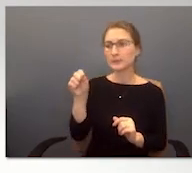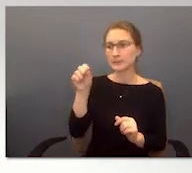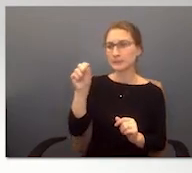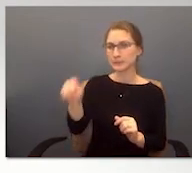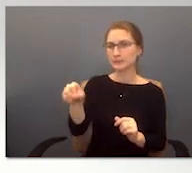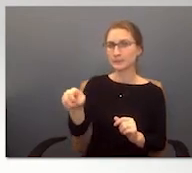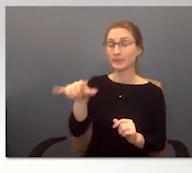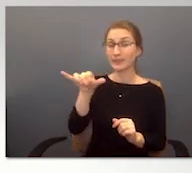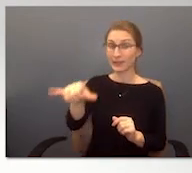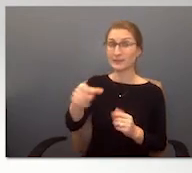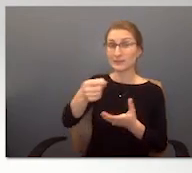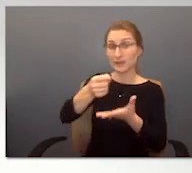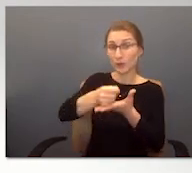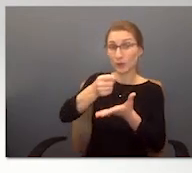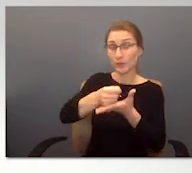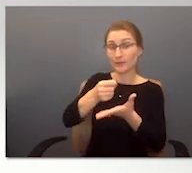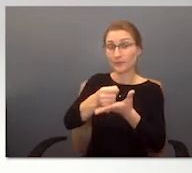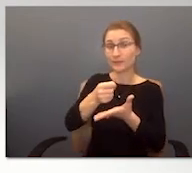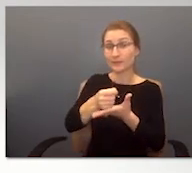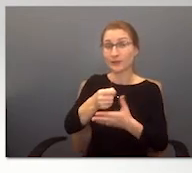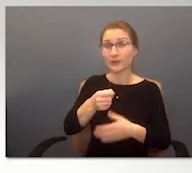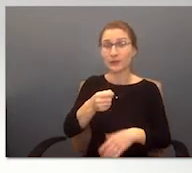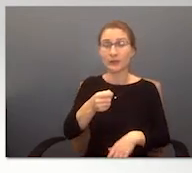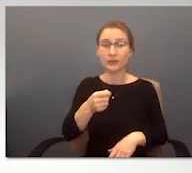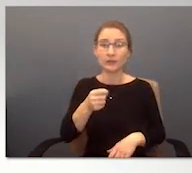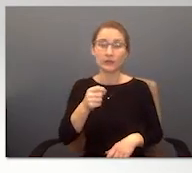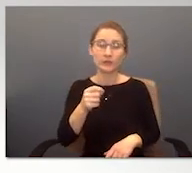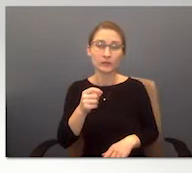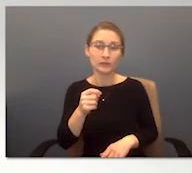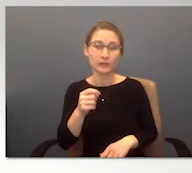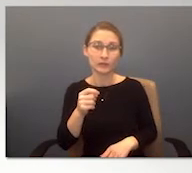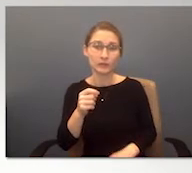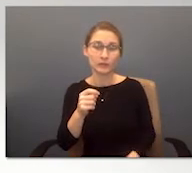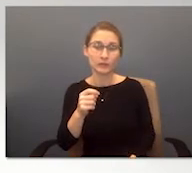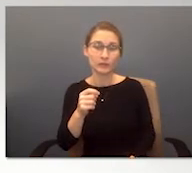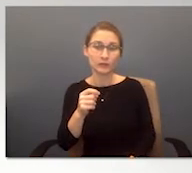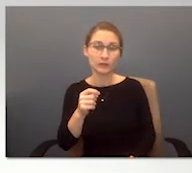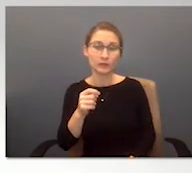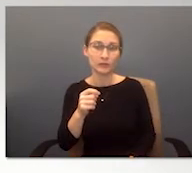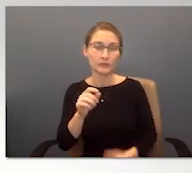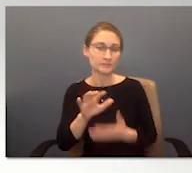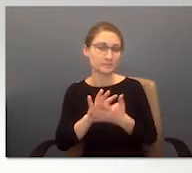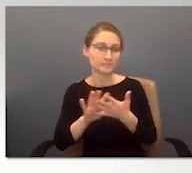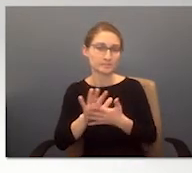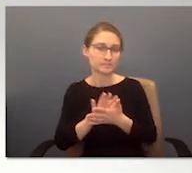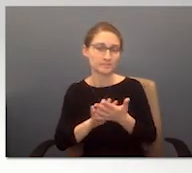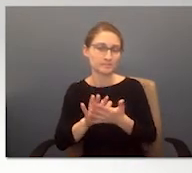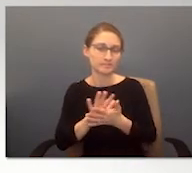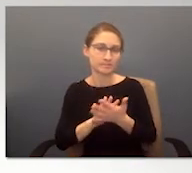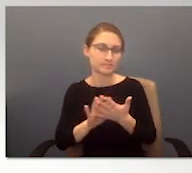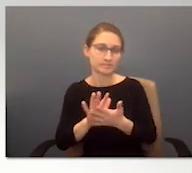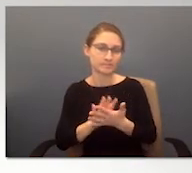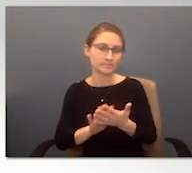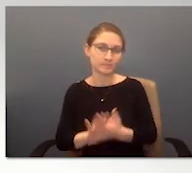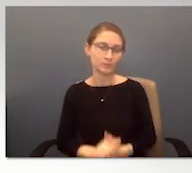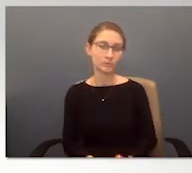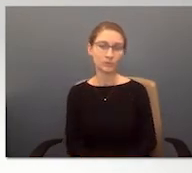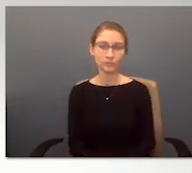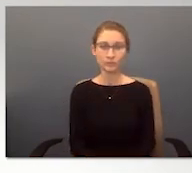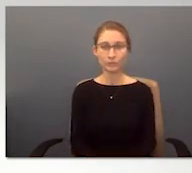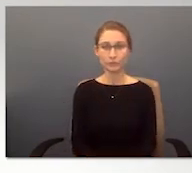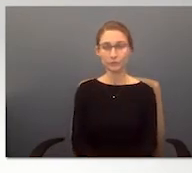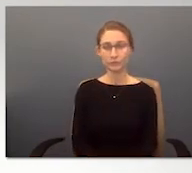But is it across the state that they can only have one provider? That was one of my daughter's concerns with